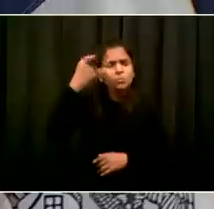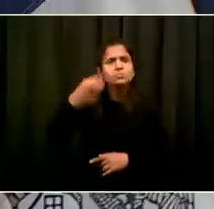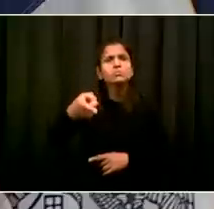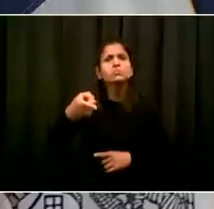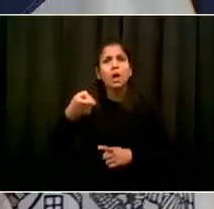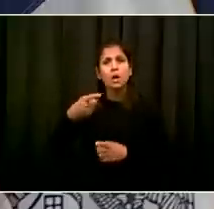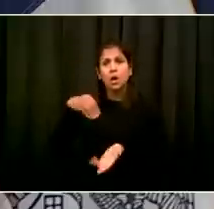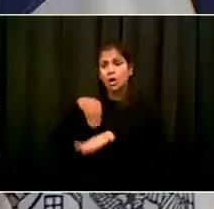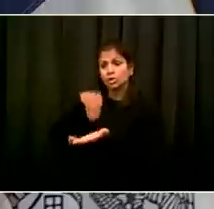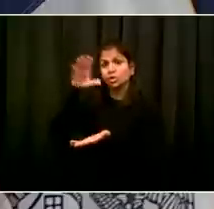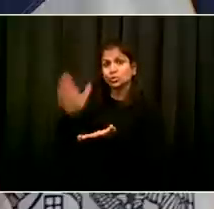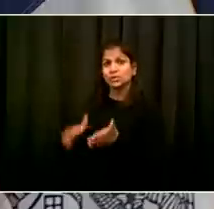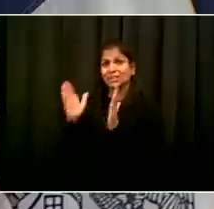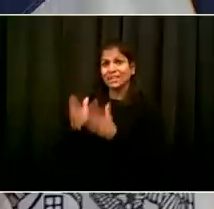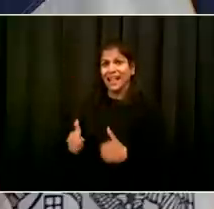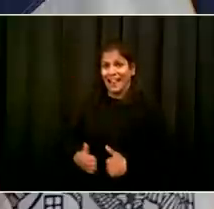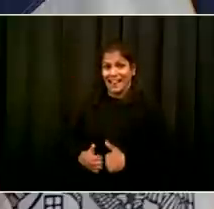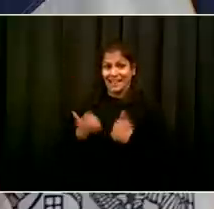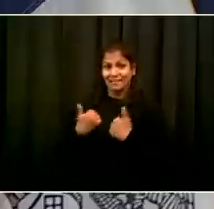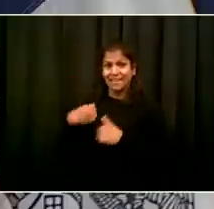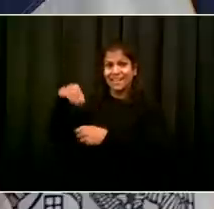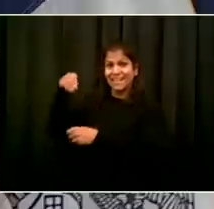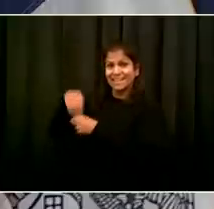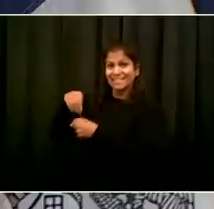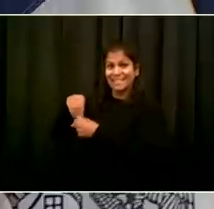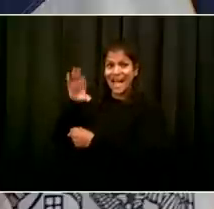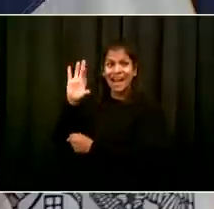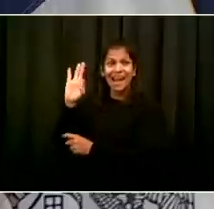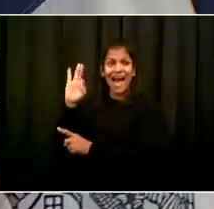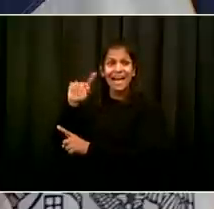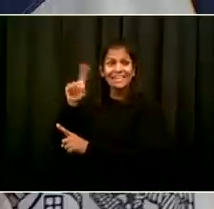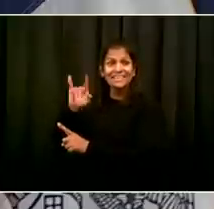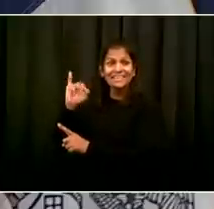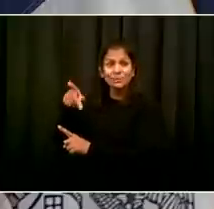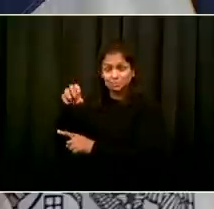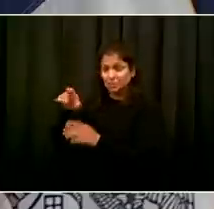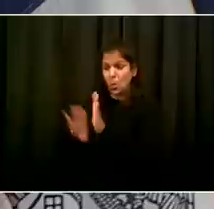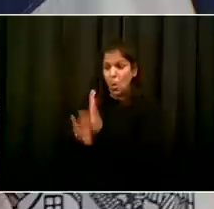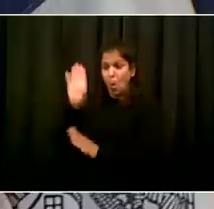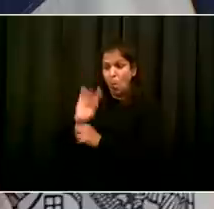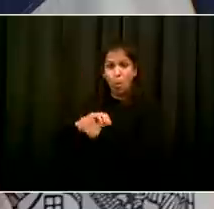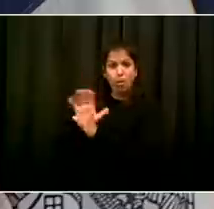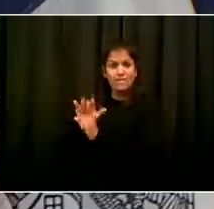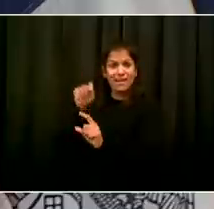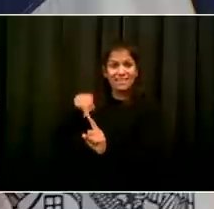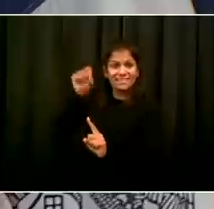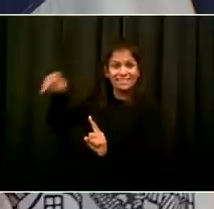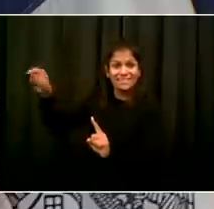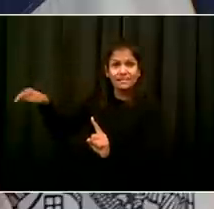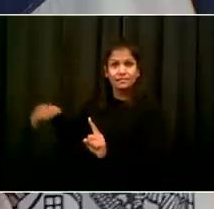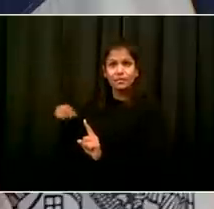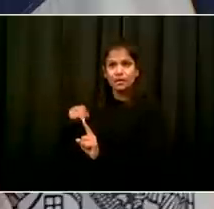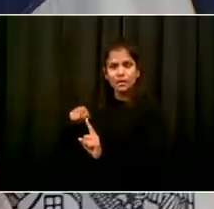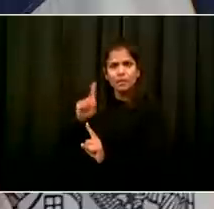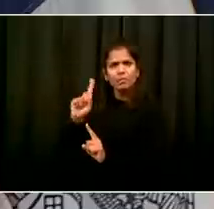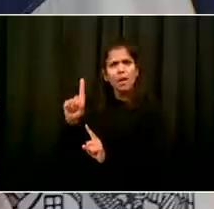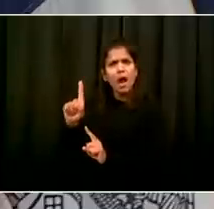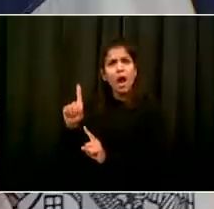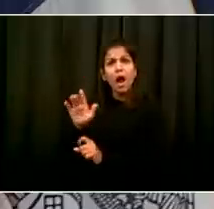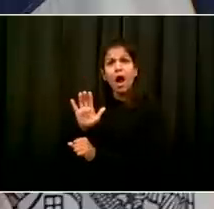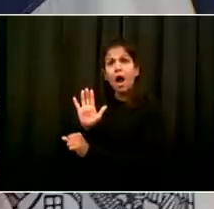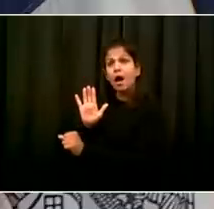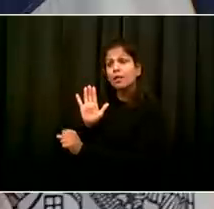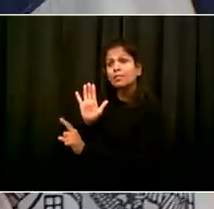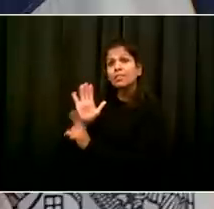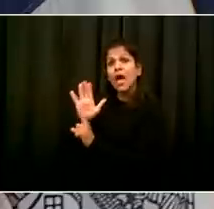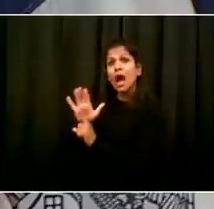areas, if I'm not mistaken. And if so, does that create an elevated risk? I'll